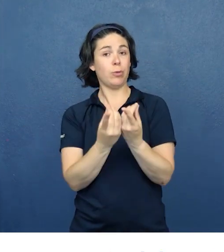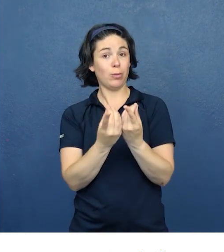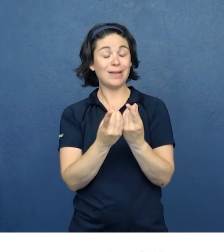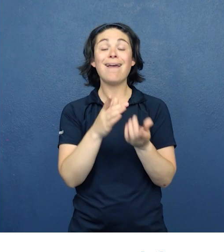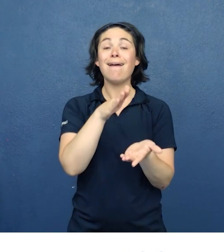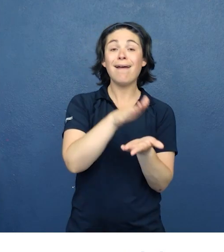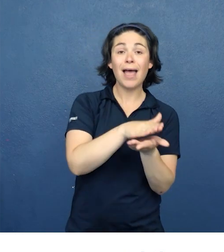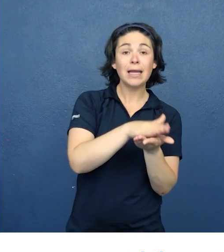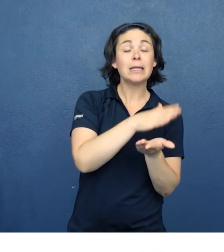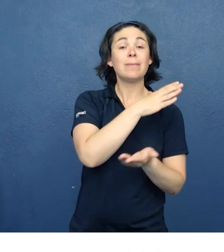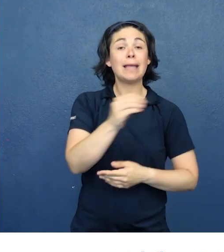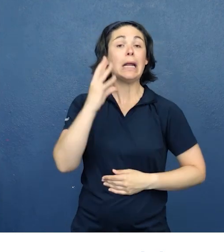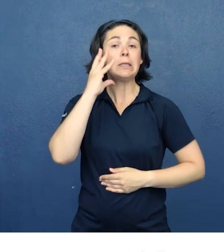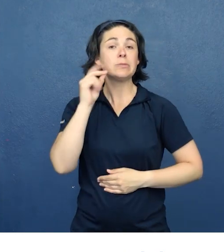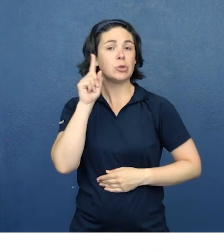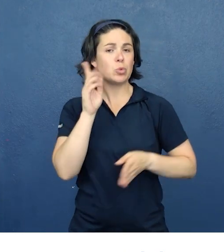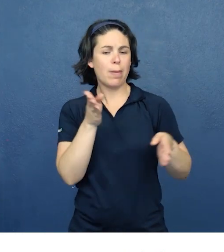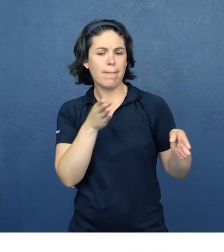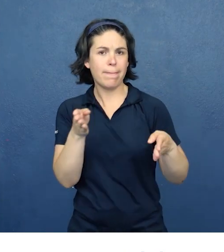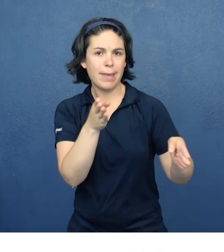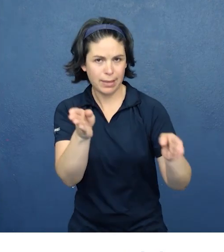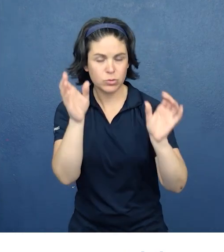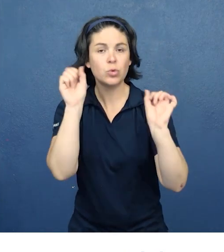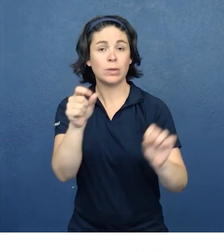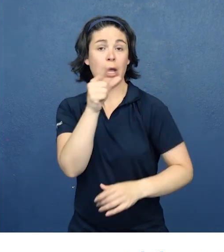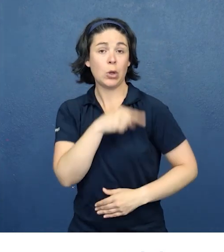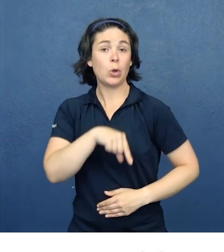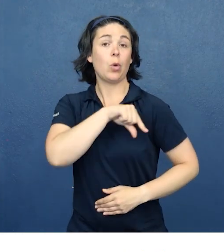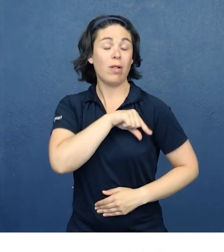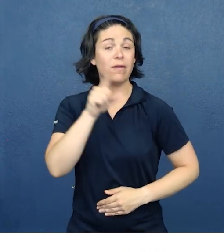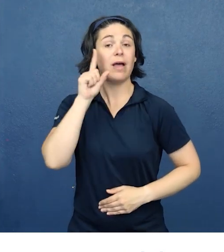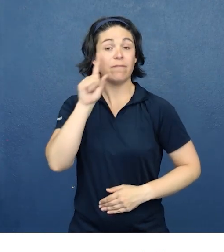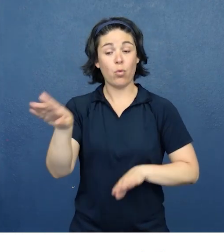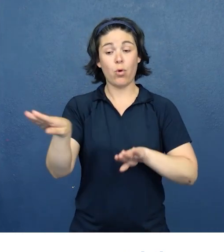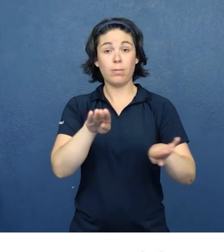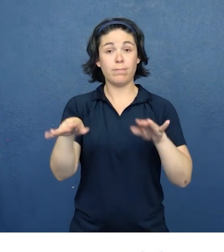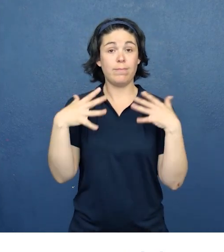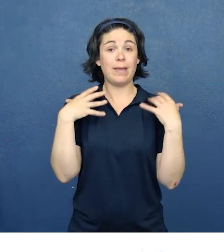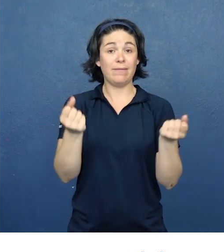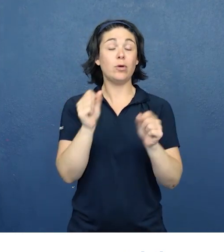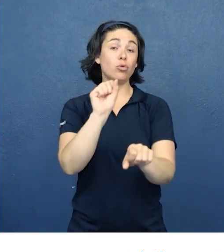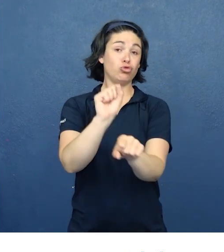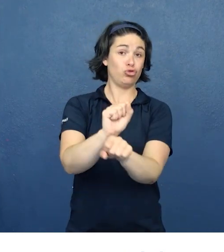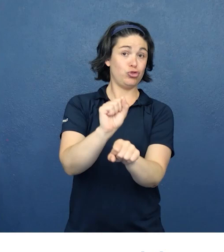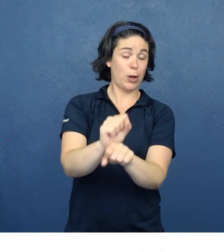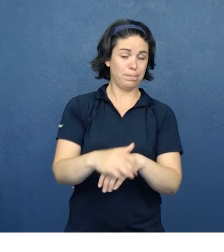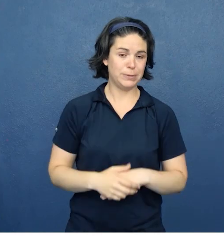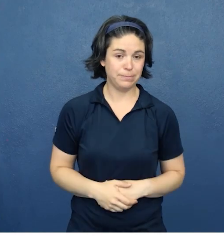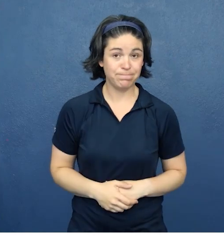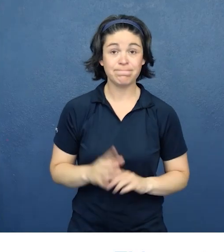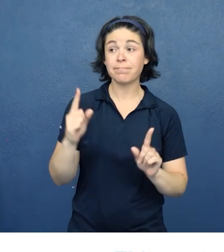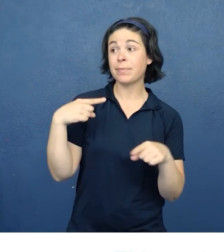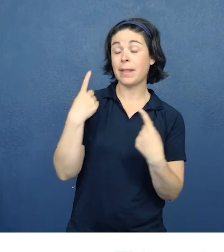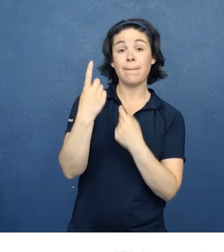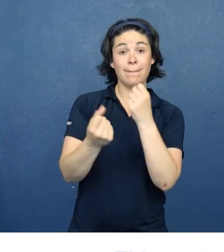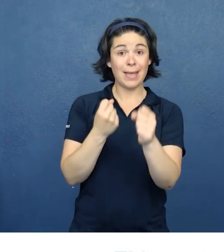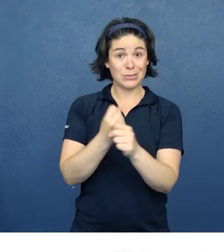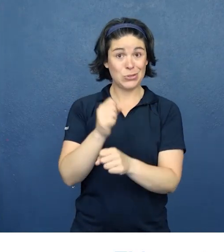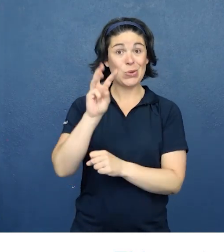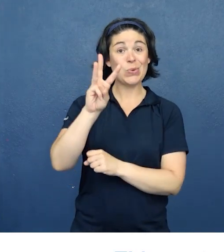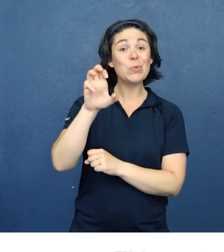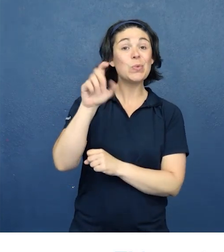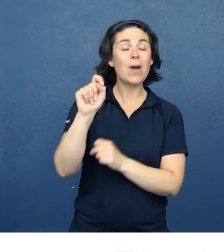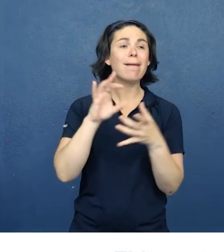and experiential pathways to qualify for behavioral health job classifications. This past year,